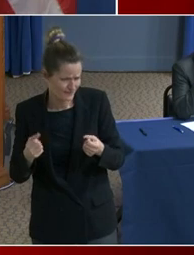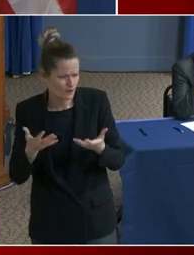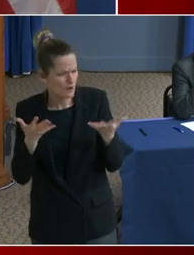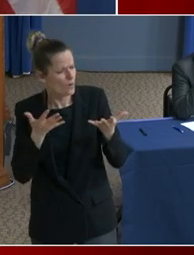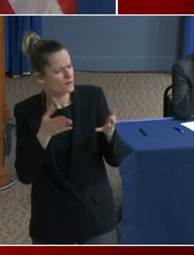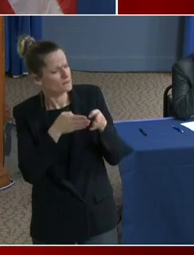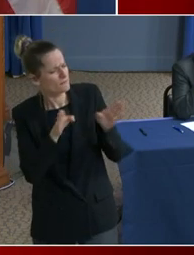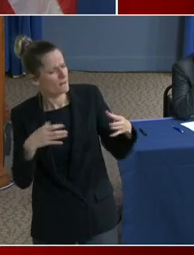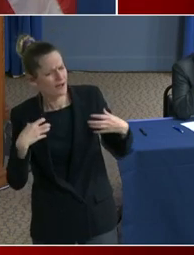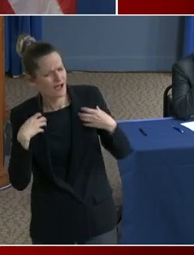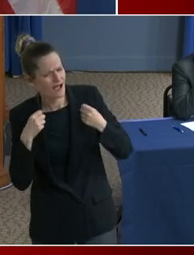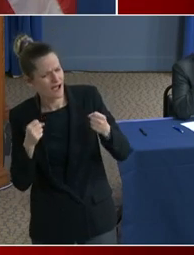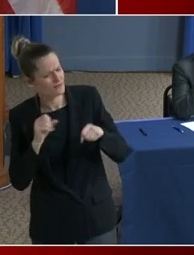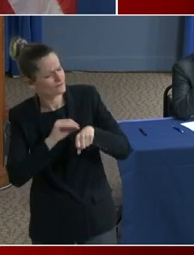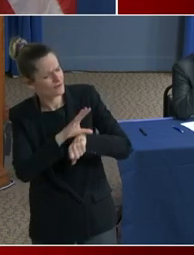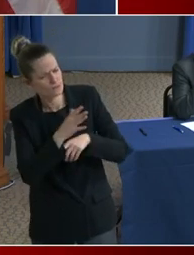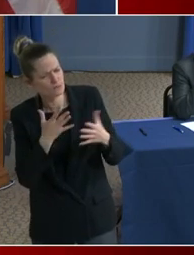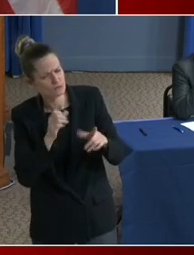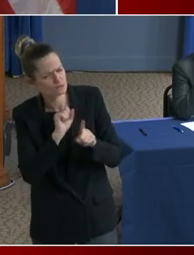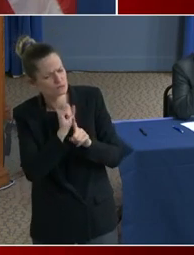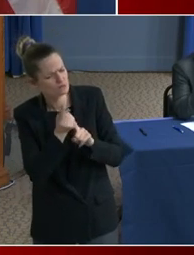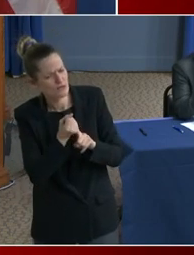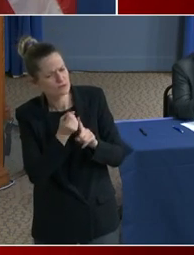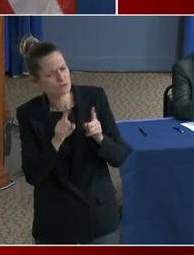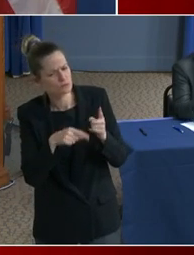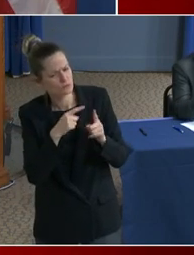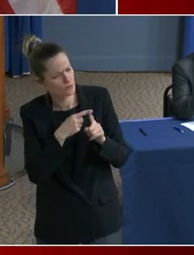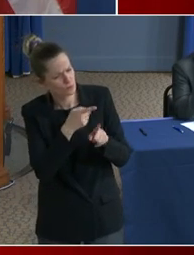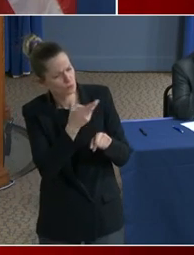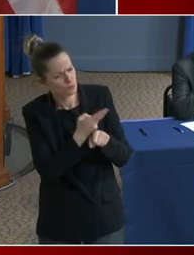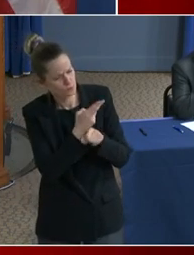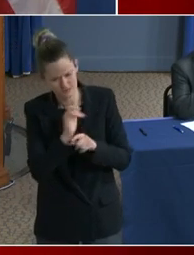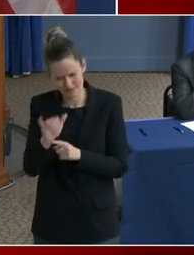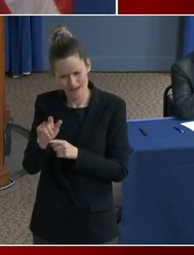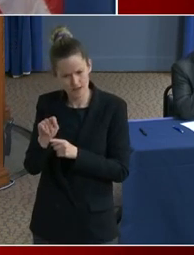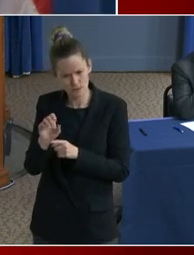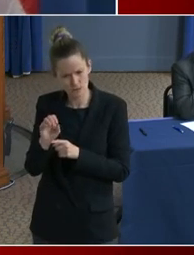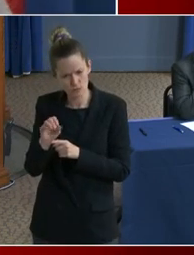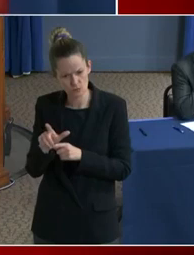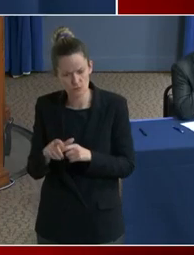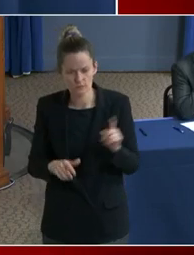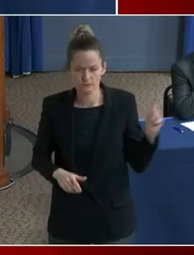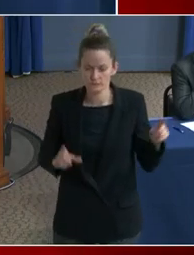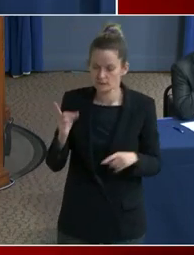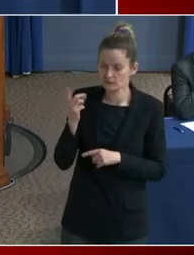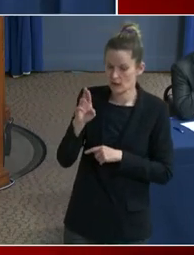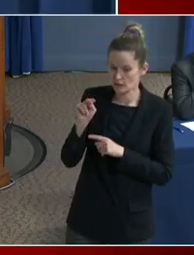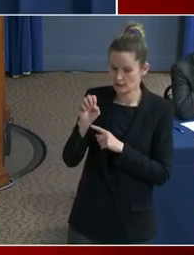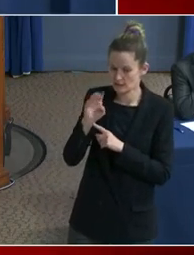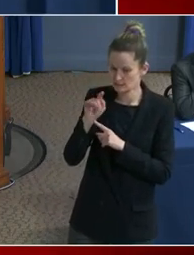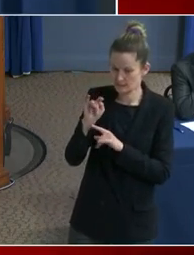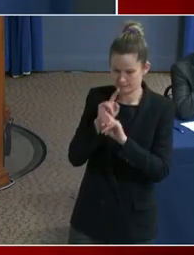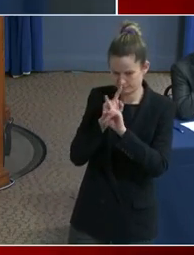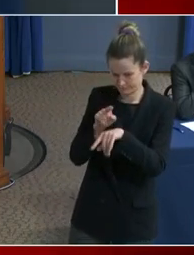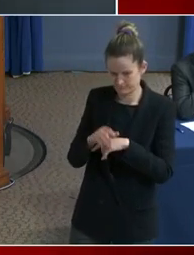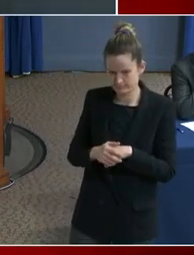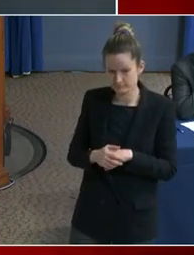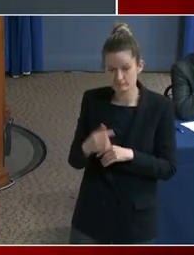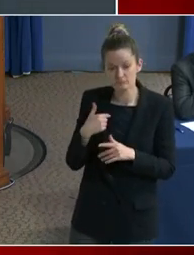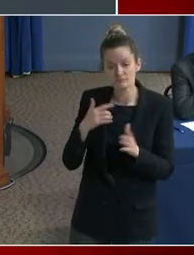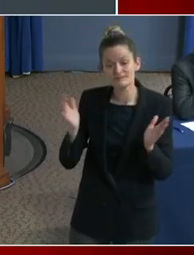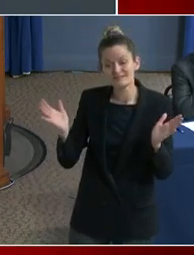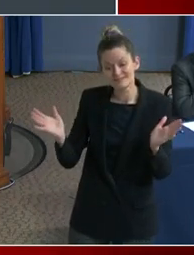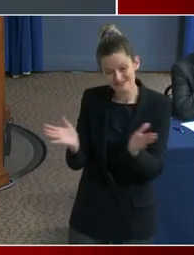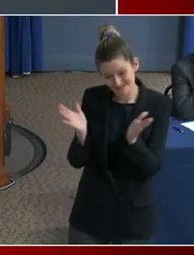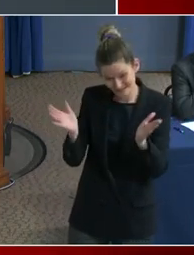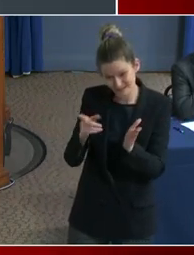advisory? What are the situations where we use that tool? Yeah, great question. I advise you to take a specific action